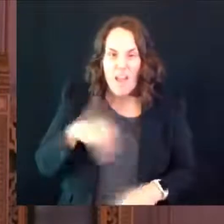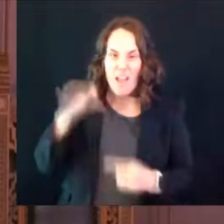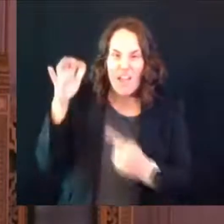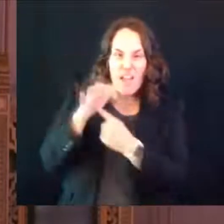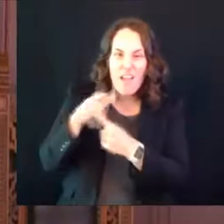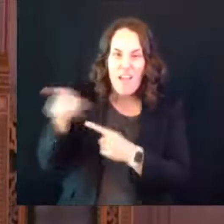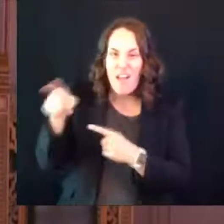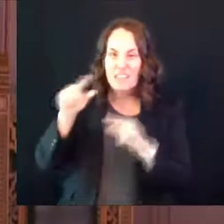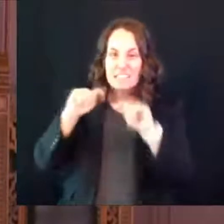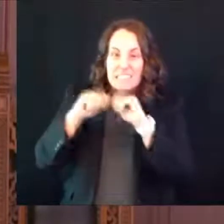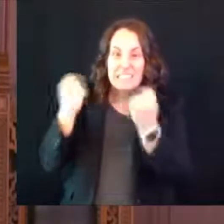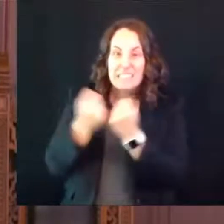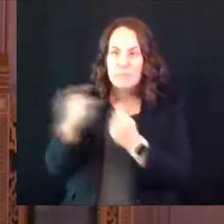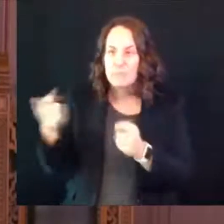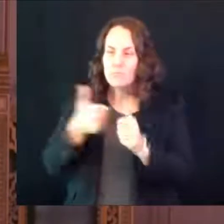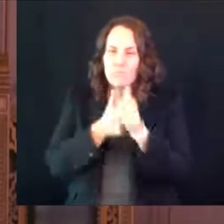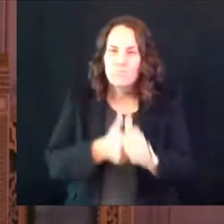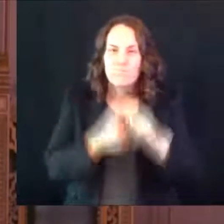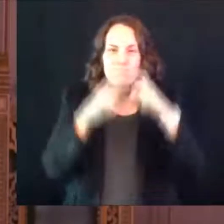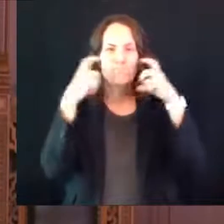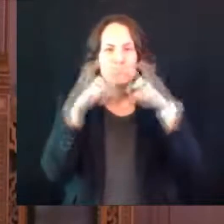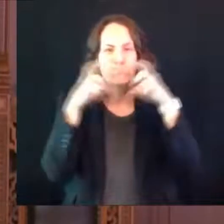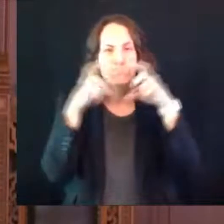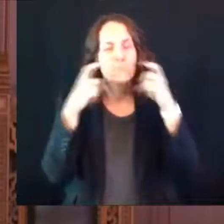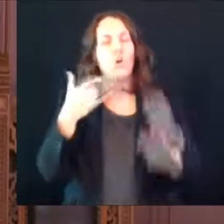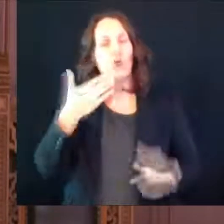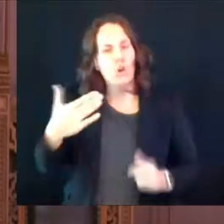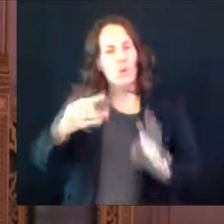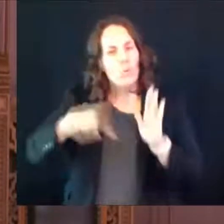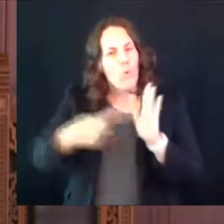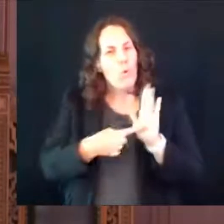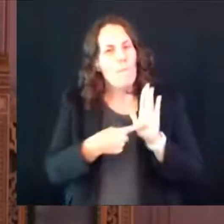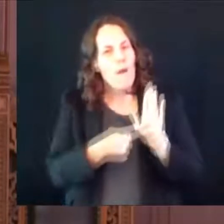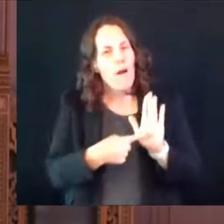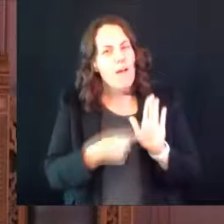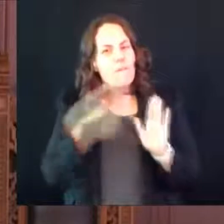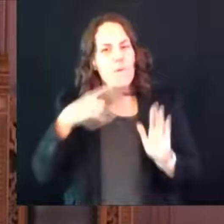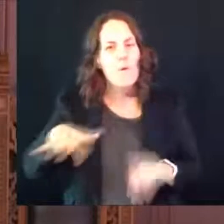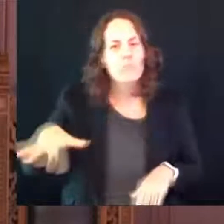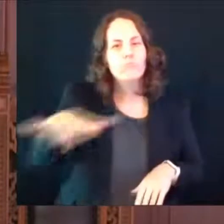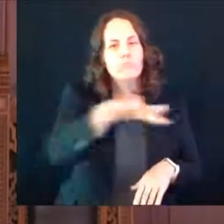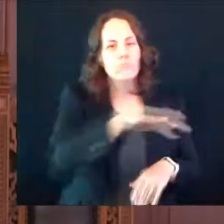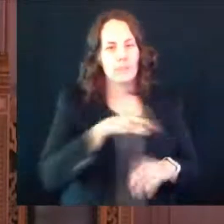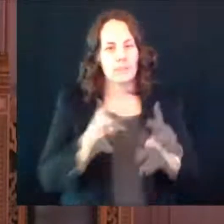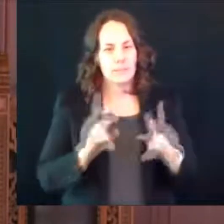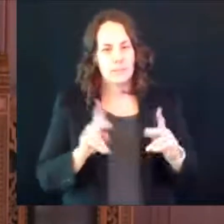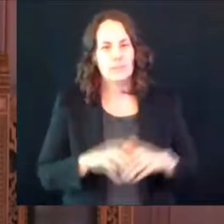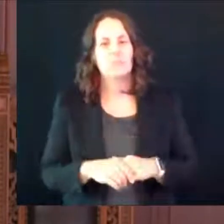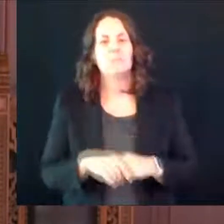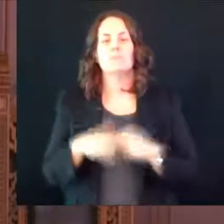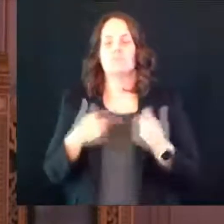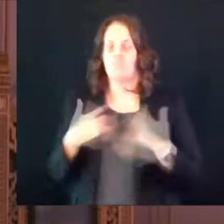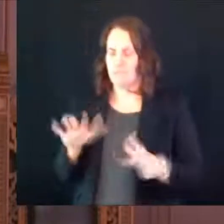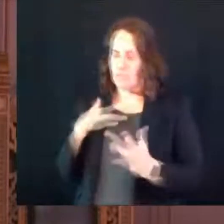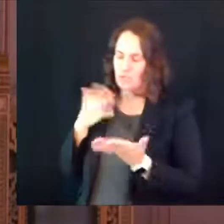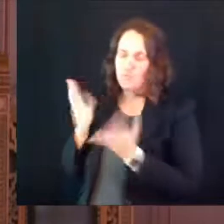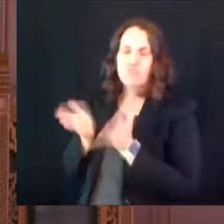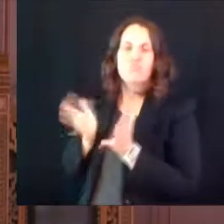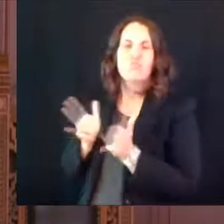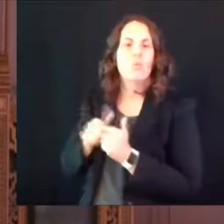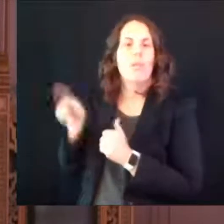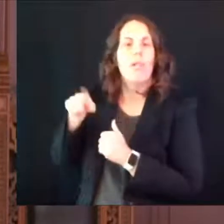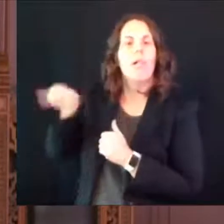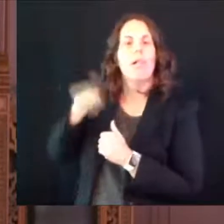have ongoing conversations with the Packer organization, and we'll be working together to make sure